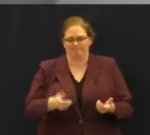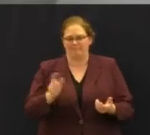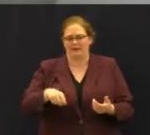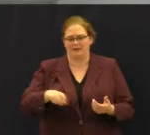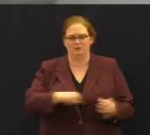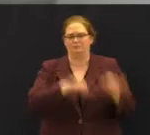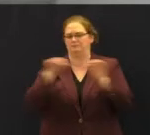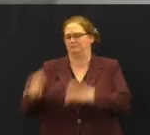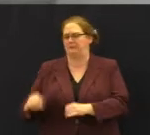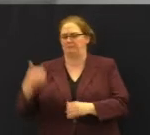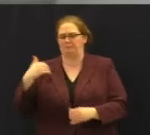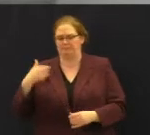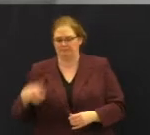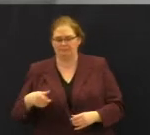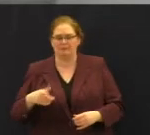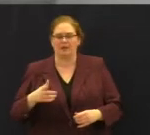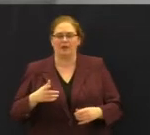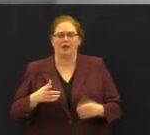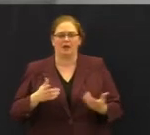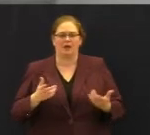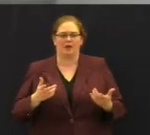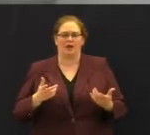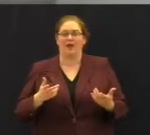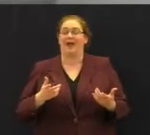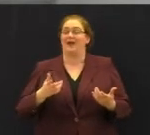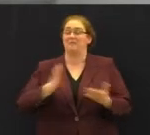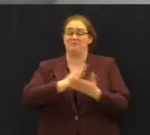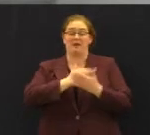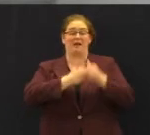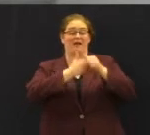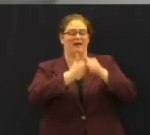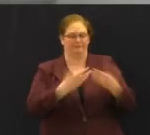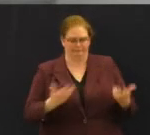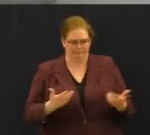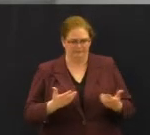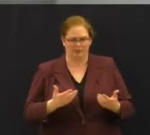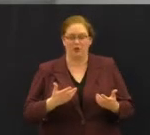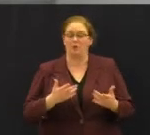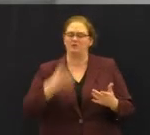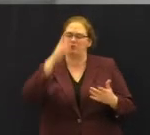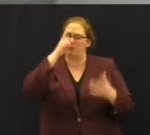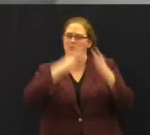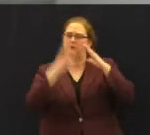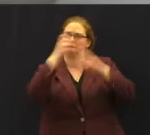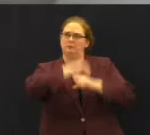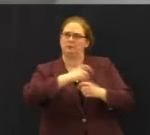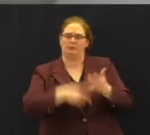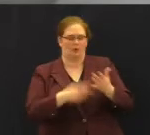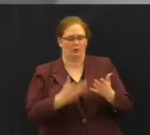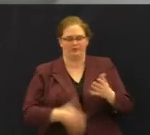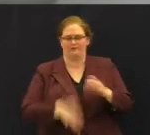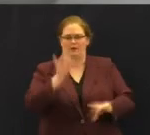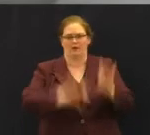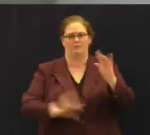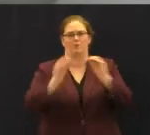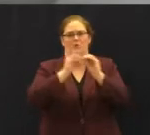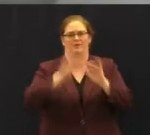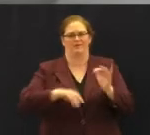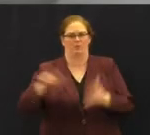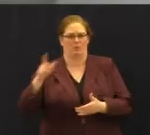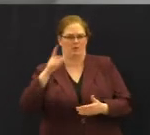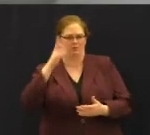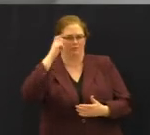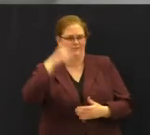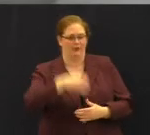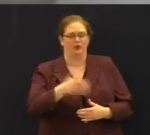at Hatboro. And it never goes according to budget. You always find more, as you know, than what's out there. So this would really